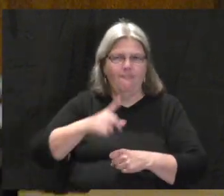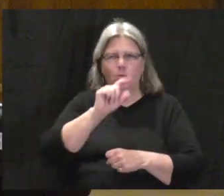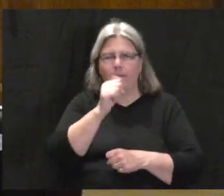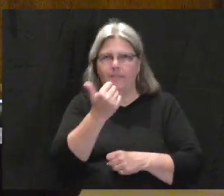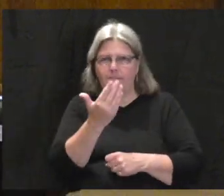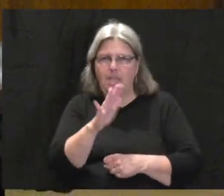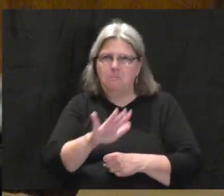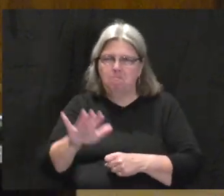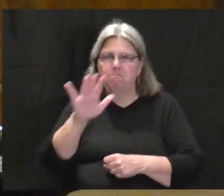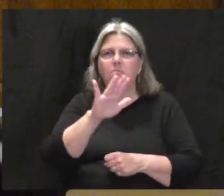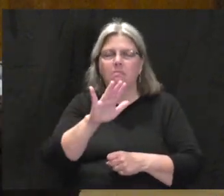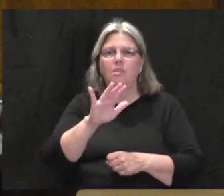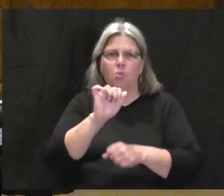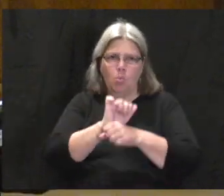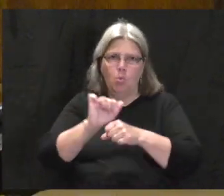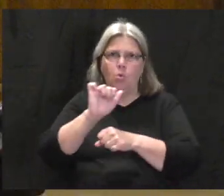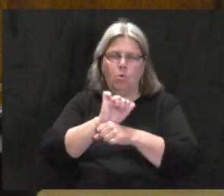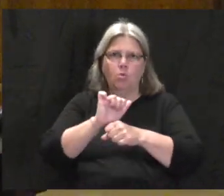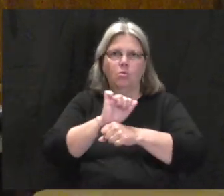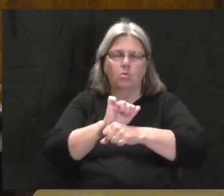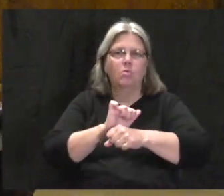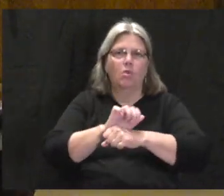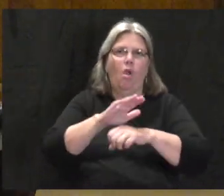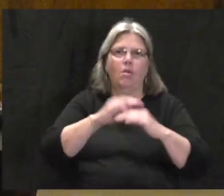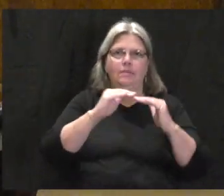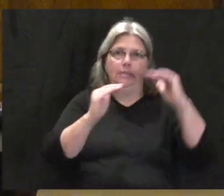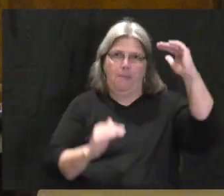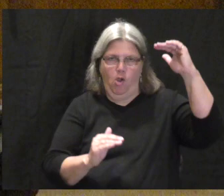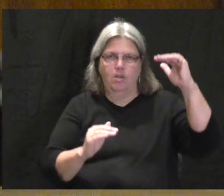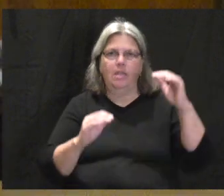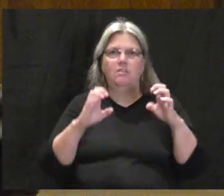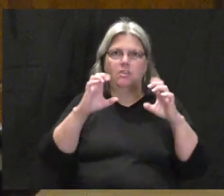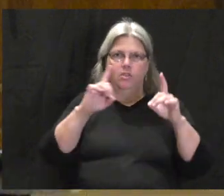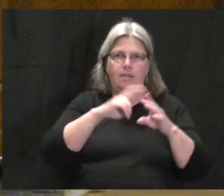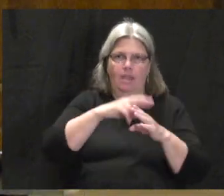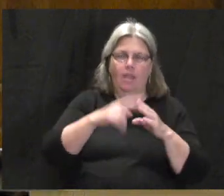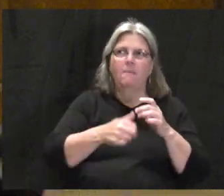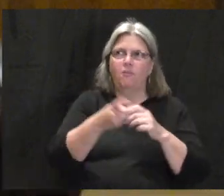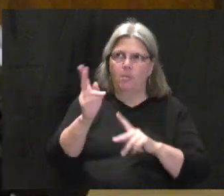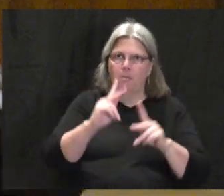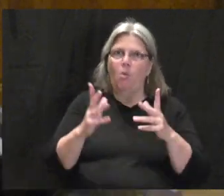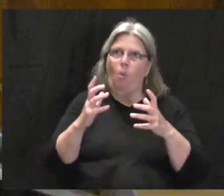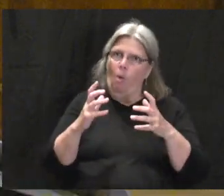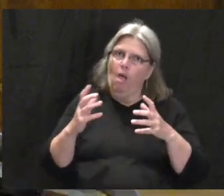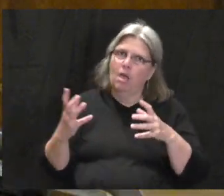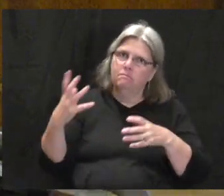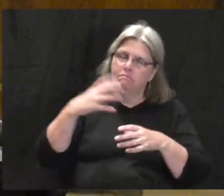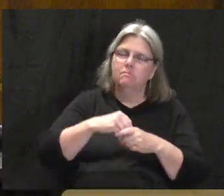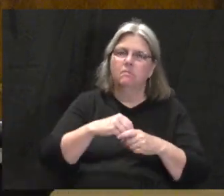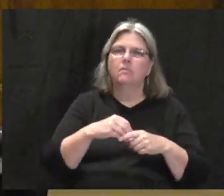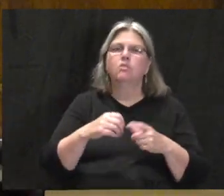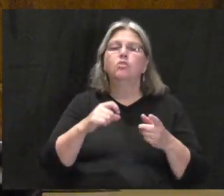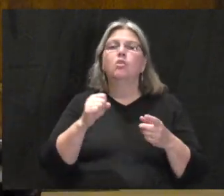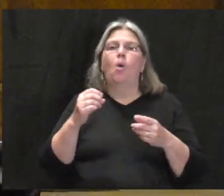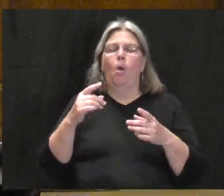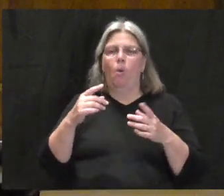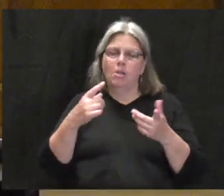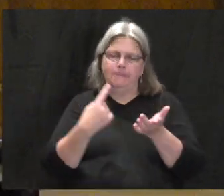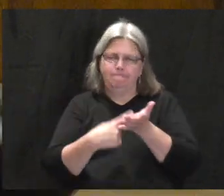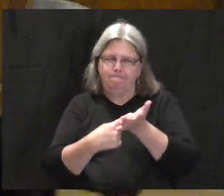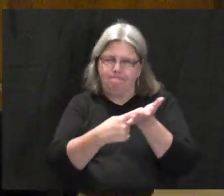from the community. People saw an issue and people wanted to tackle it. So they came with recommendations, which was voted on by the board in